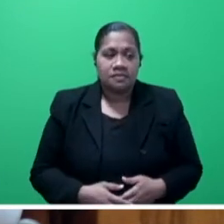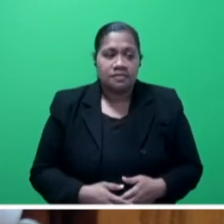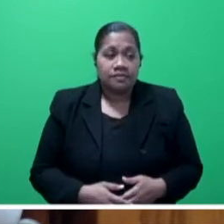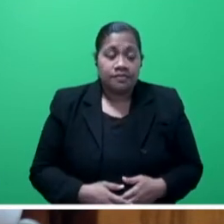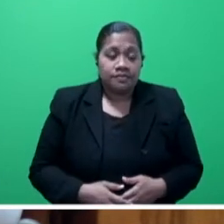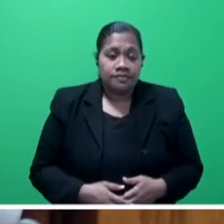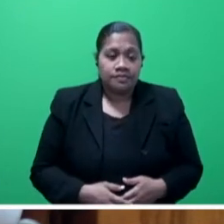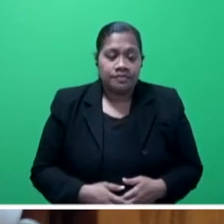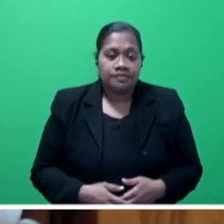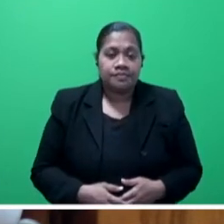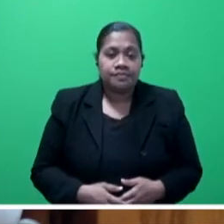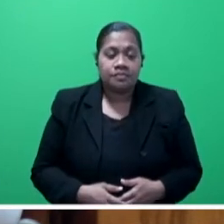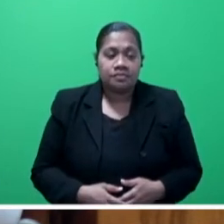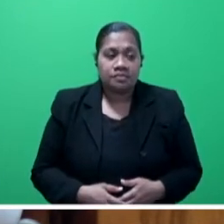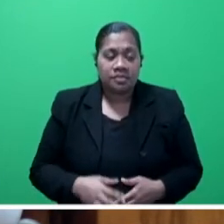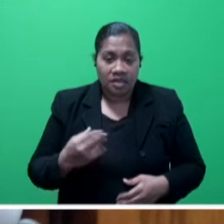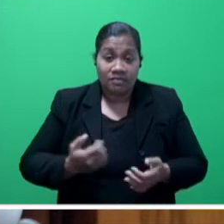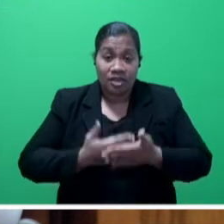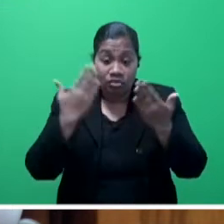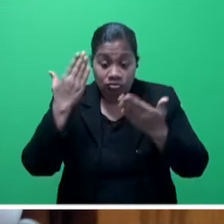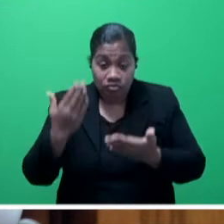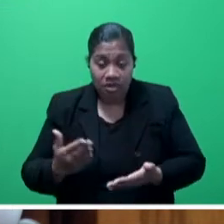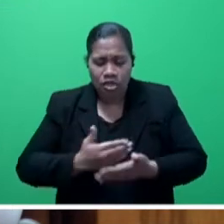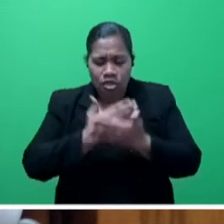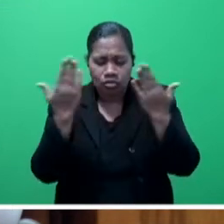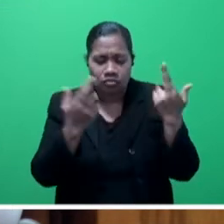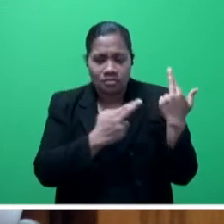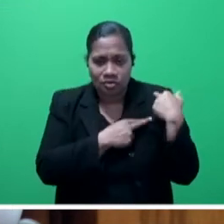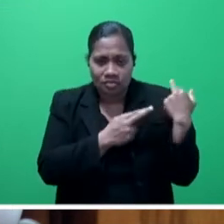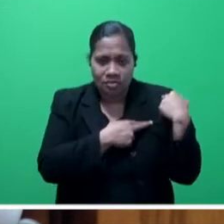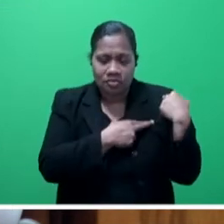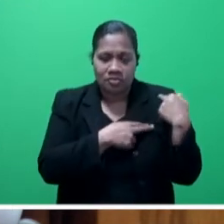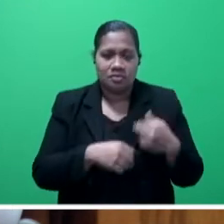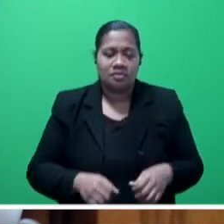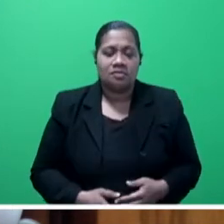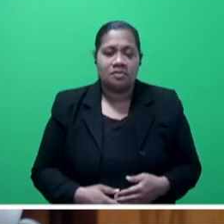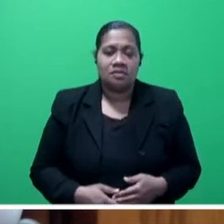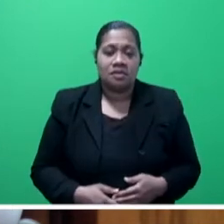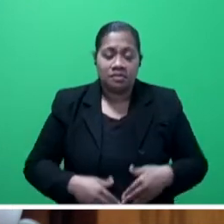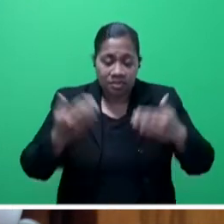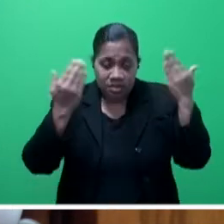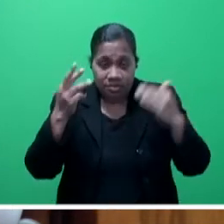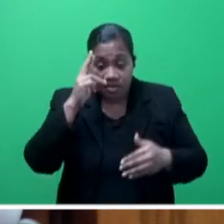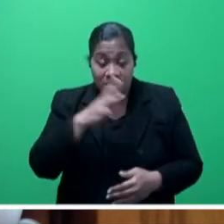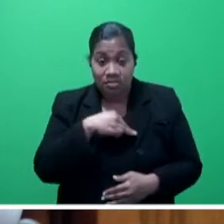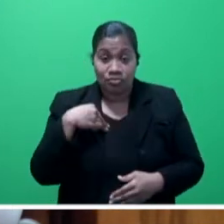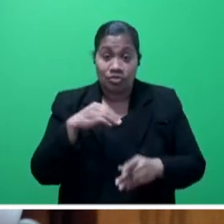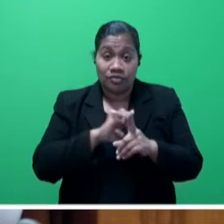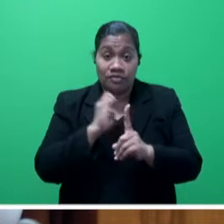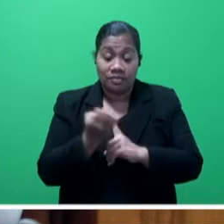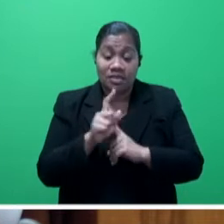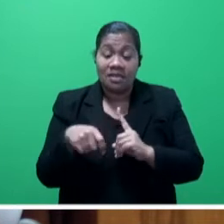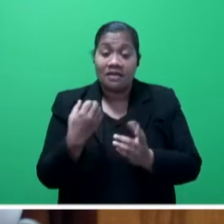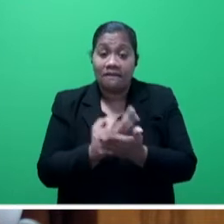huge honor, with it comes huge responsibility and many opportunities as well. Mr. Speaker, the Ministry of Environment in the next